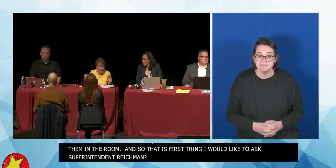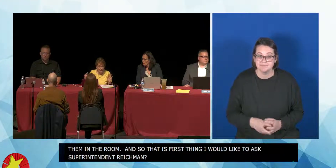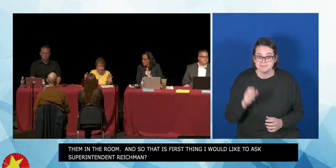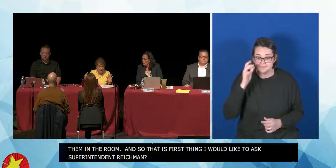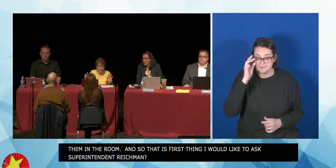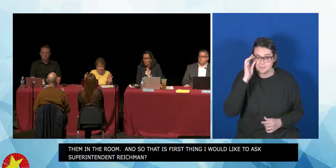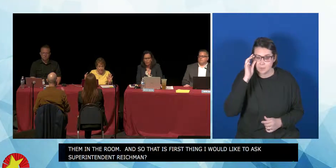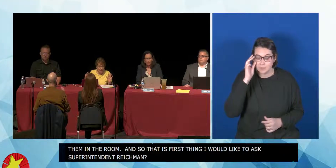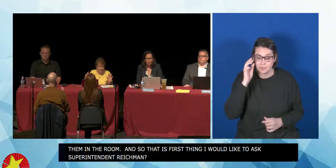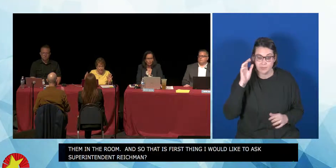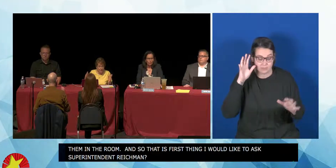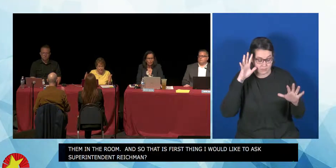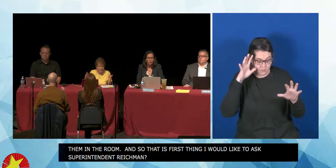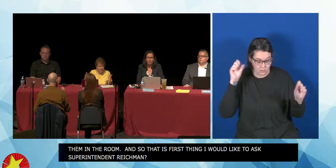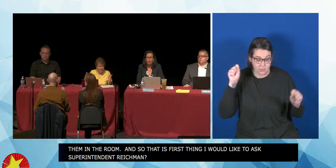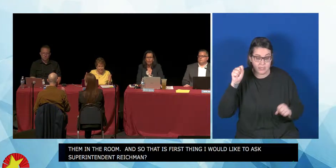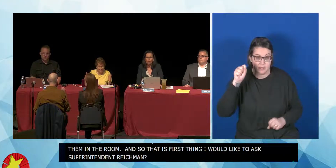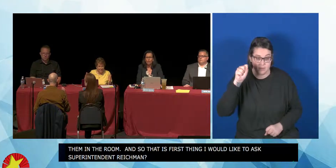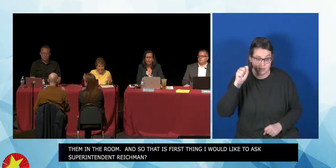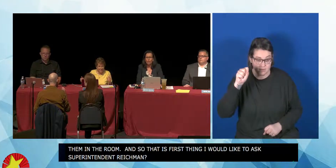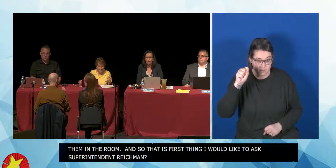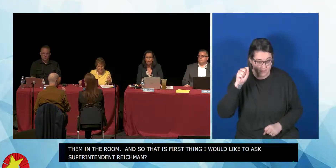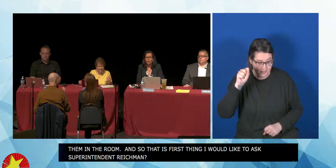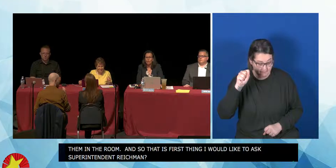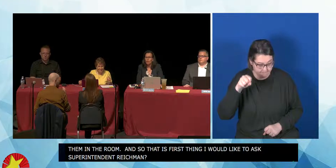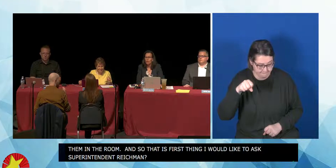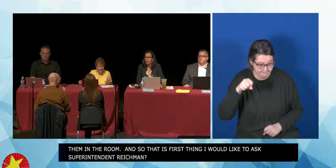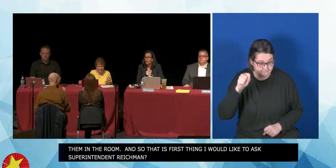Yes, this is Superintendent.